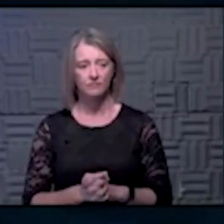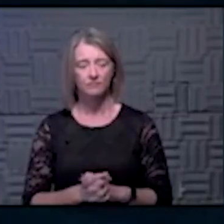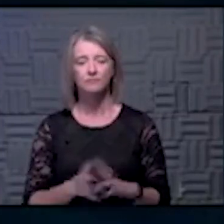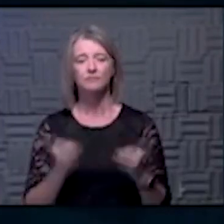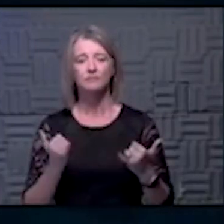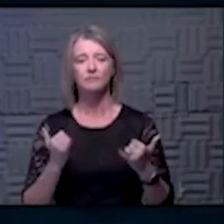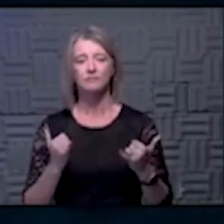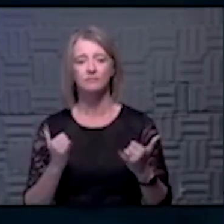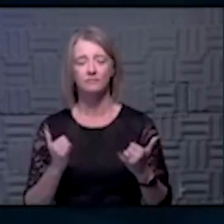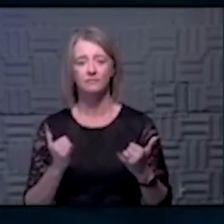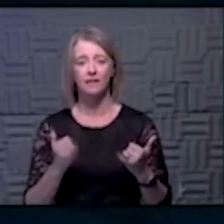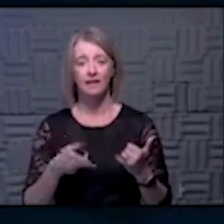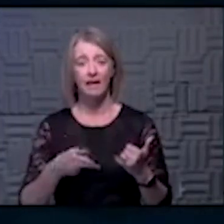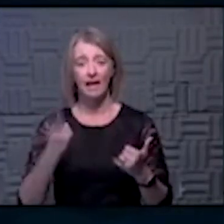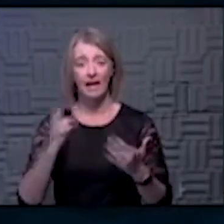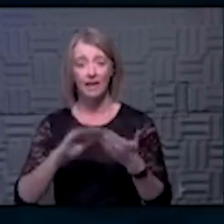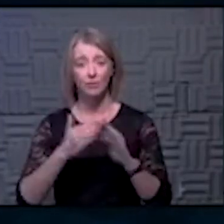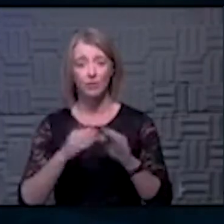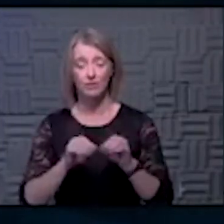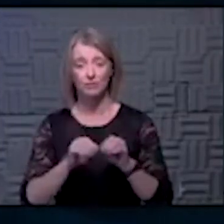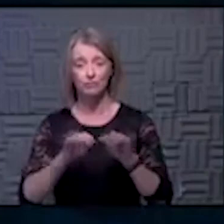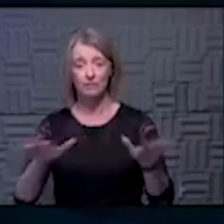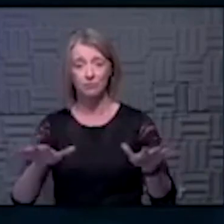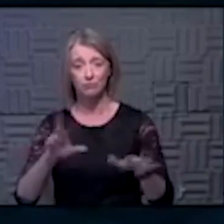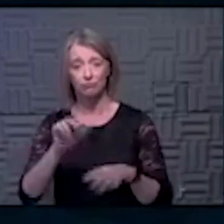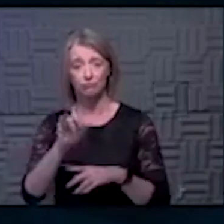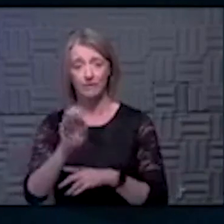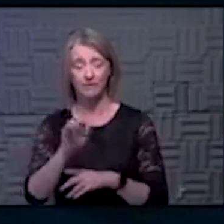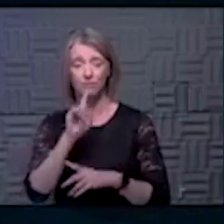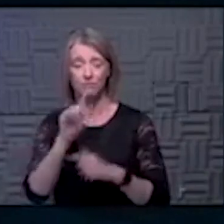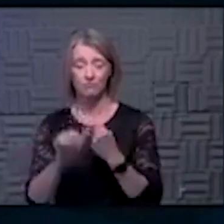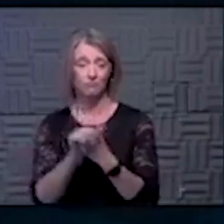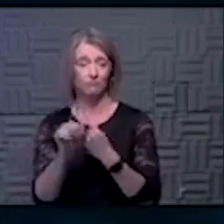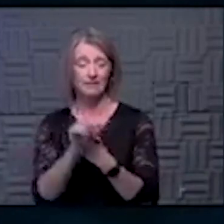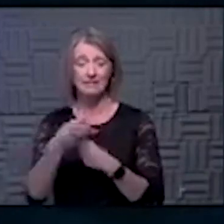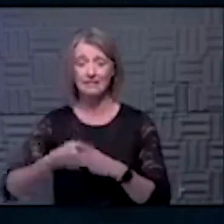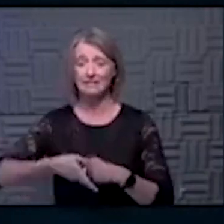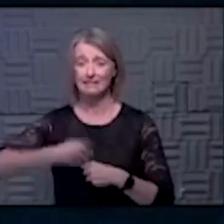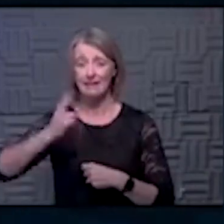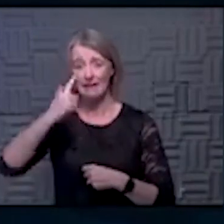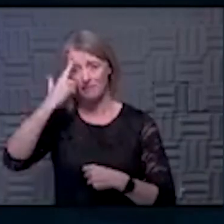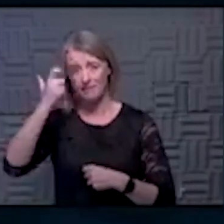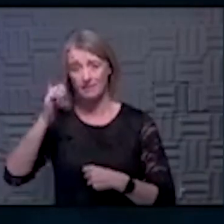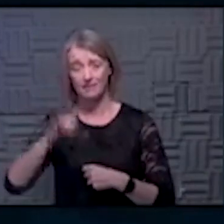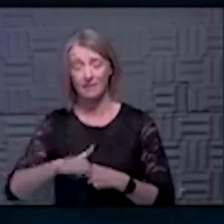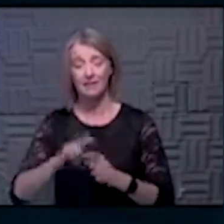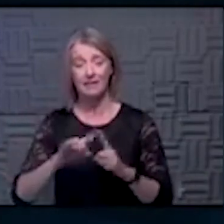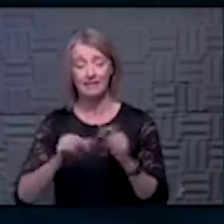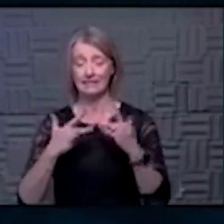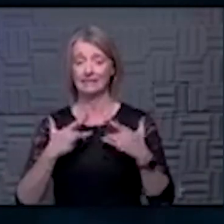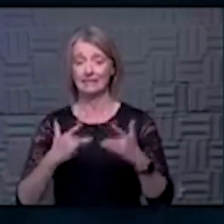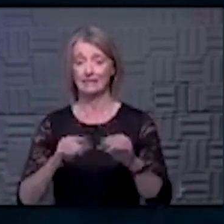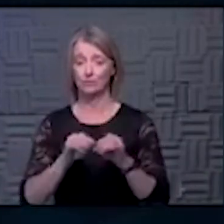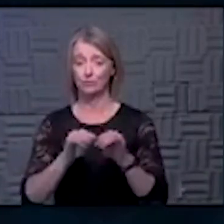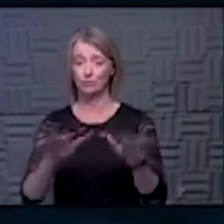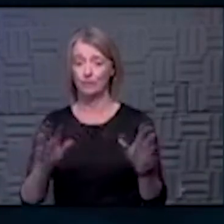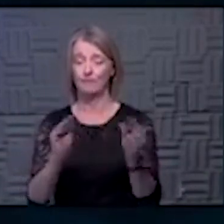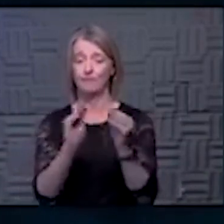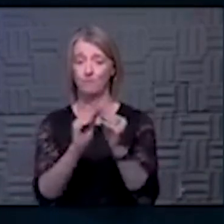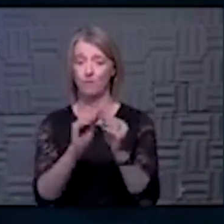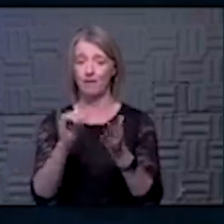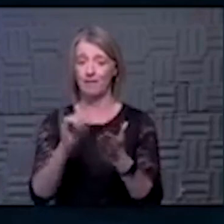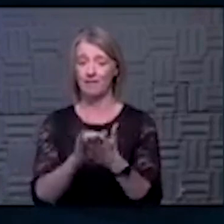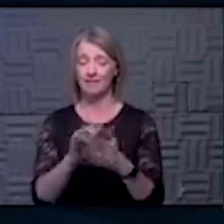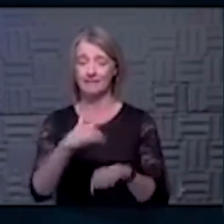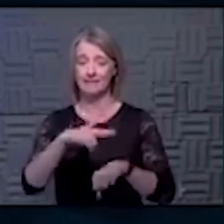Now that there's a higher community transmission rate, your risk is higher because of that, and it tends to spread a lot more, and that's